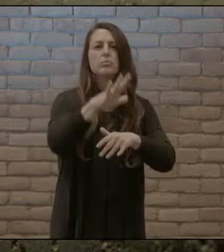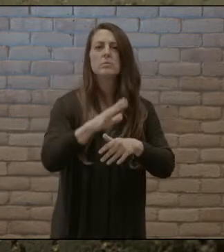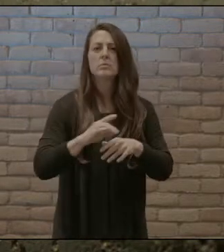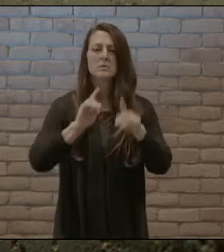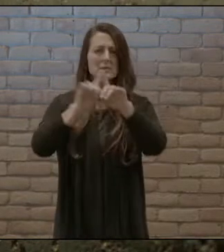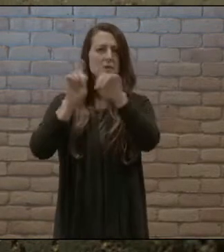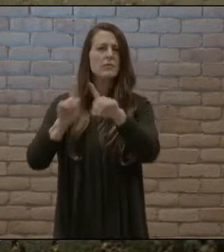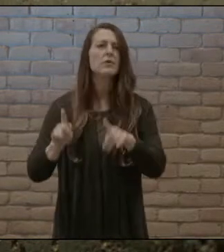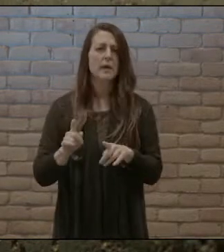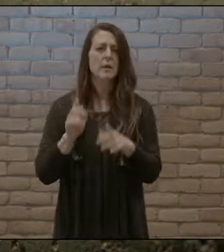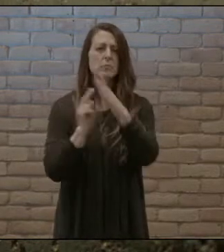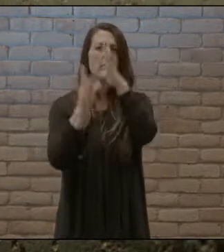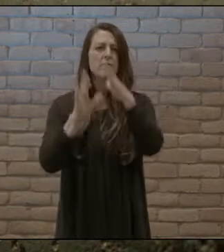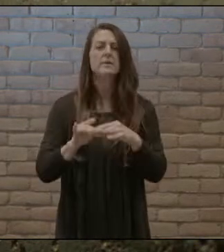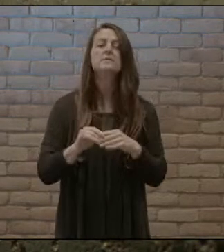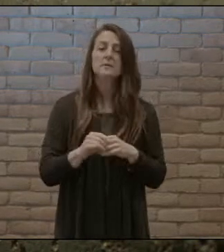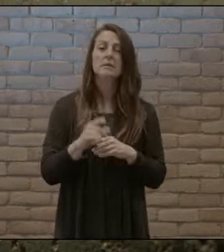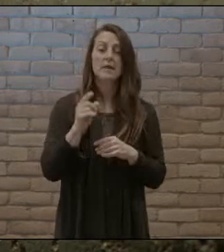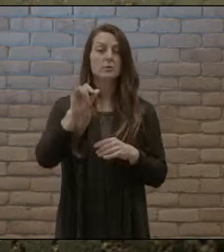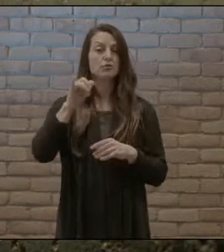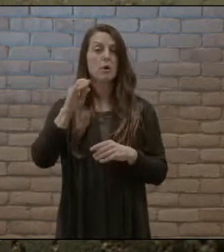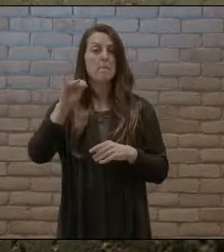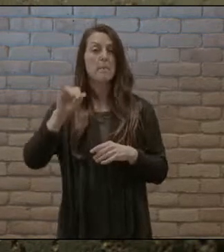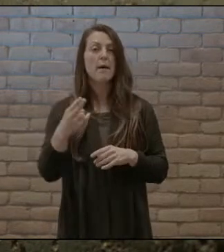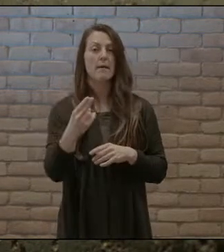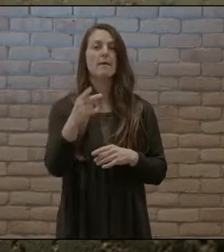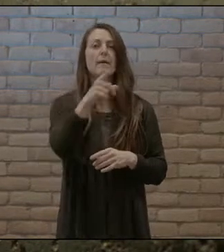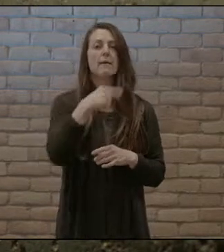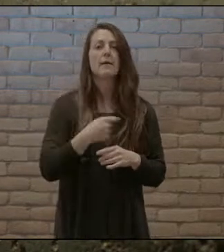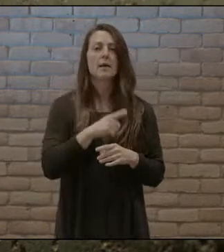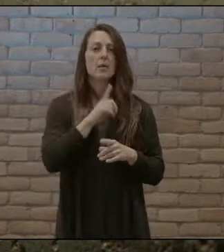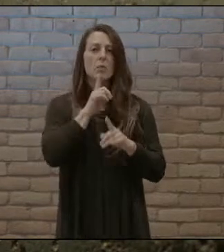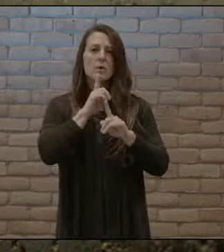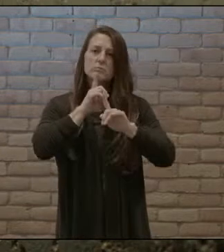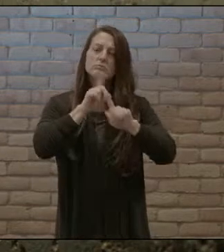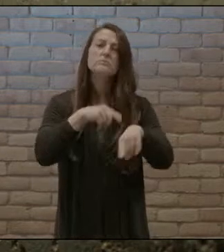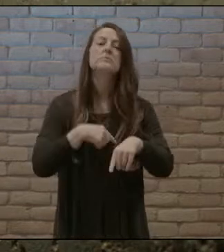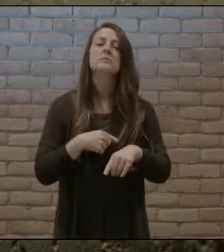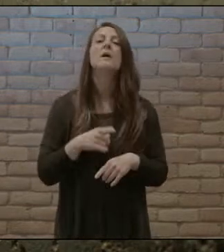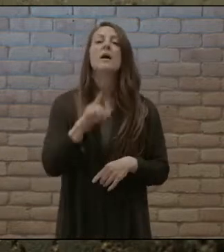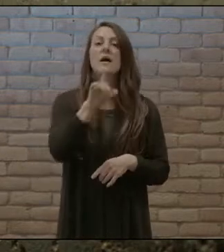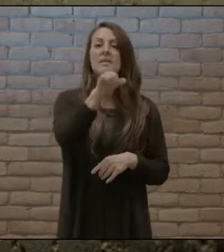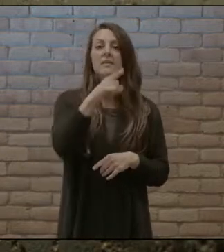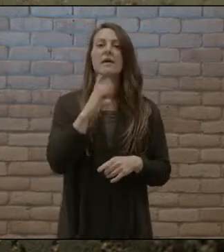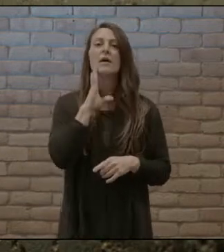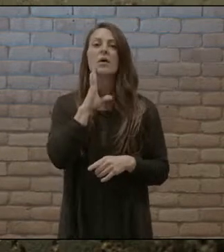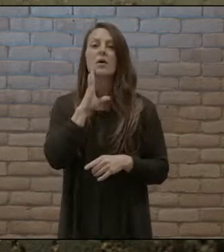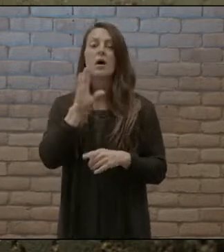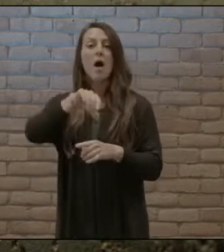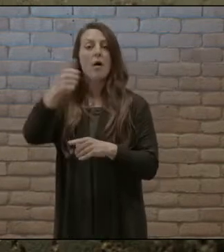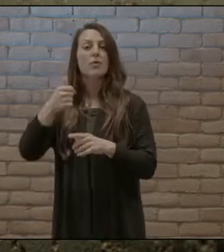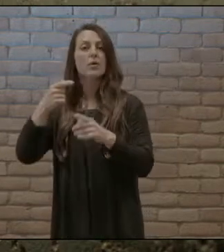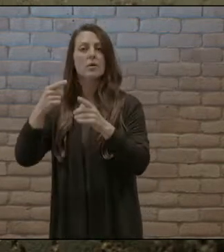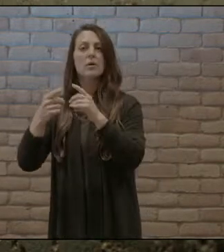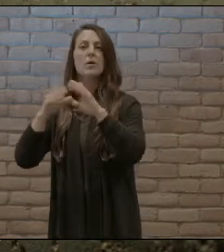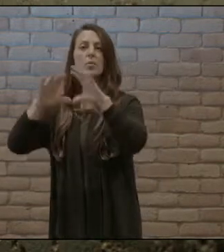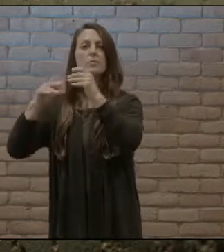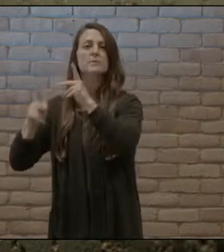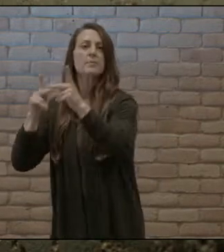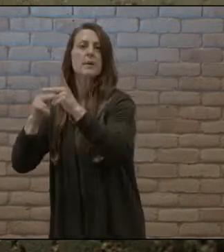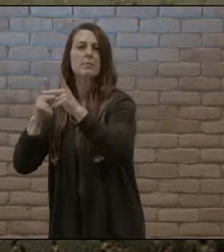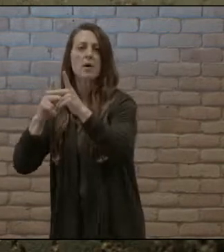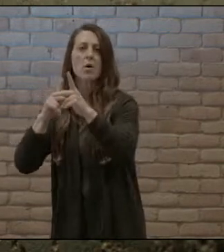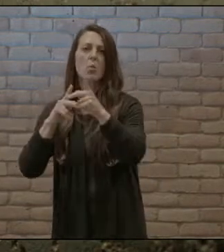nations. Many nations and great kings will enslave the Babylonians just as they enslaved my people. I will punish them